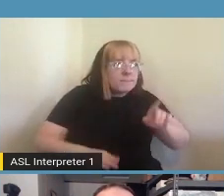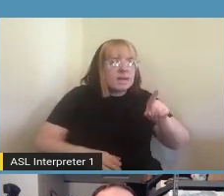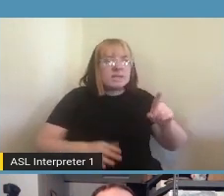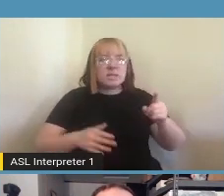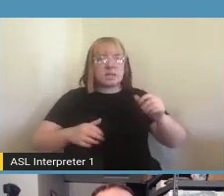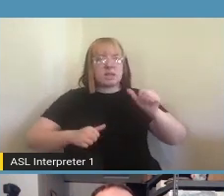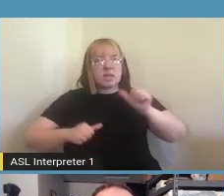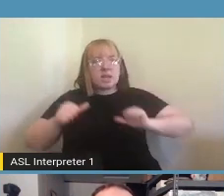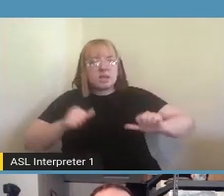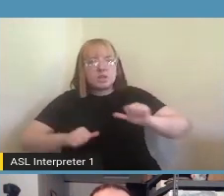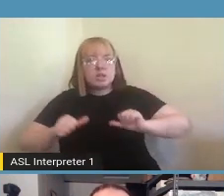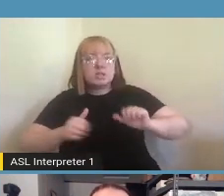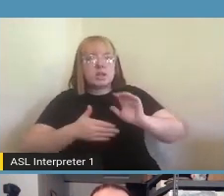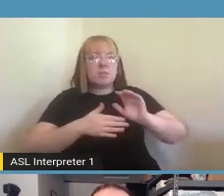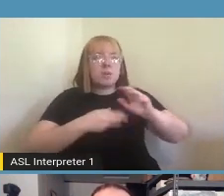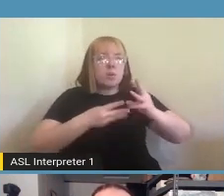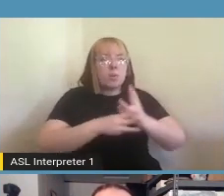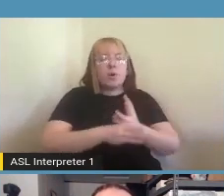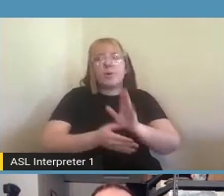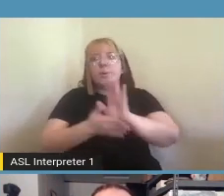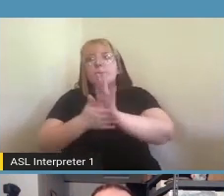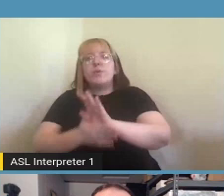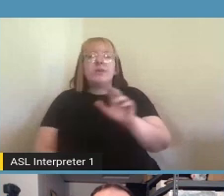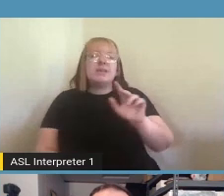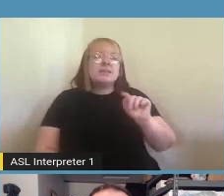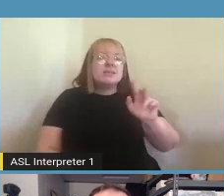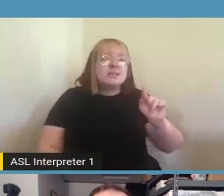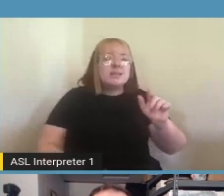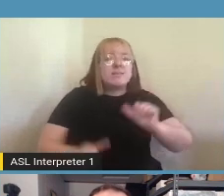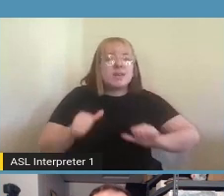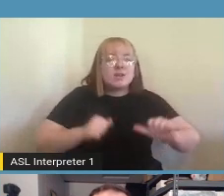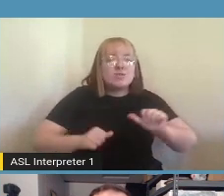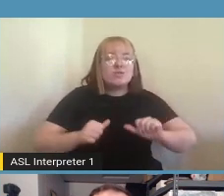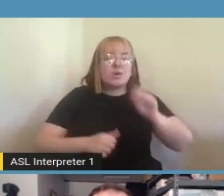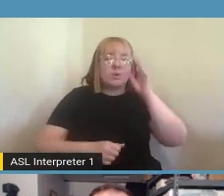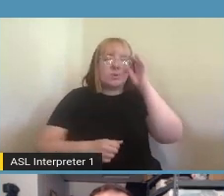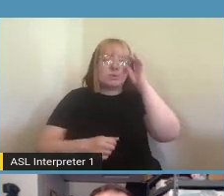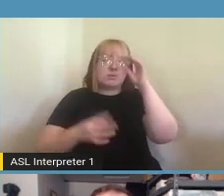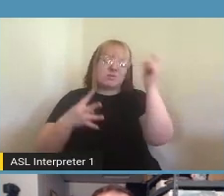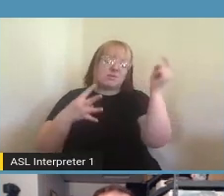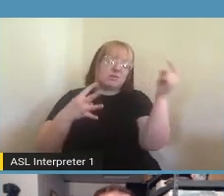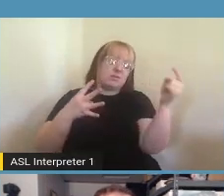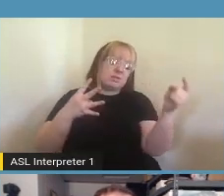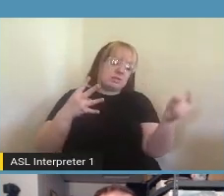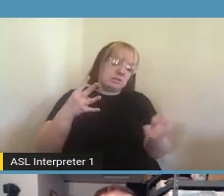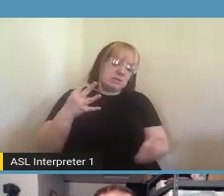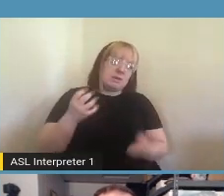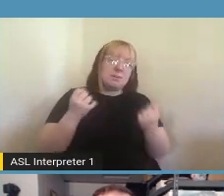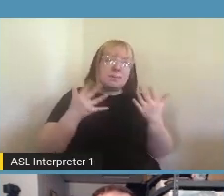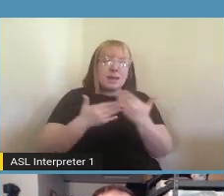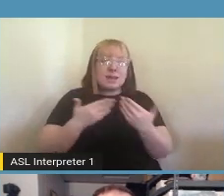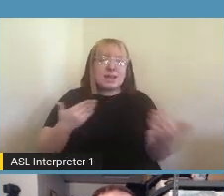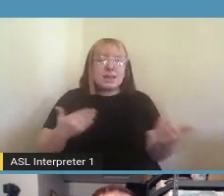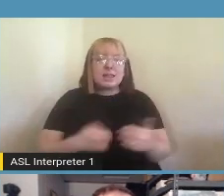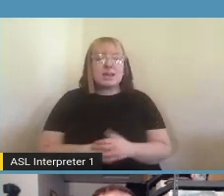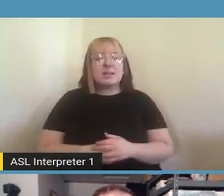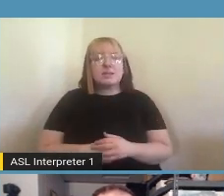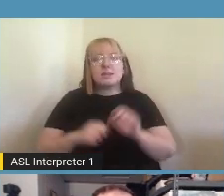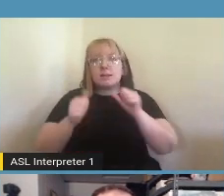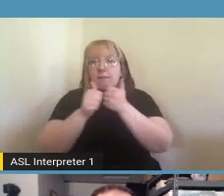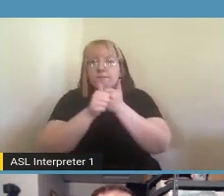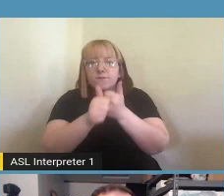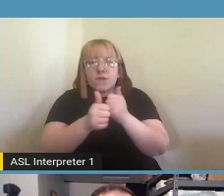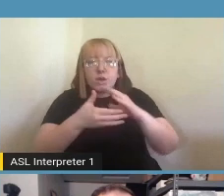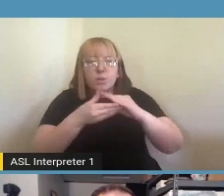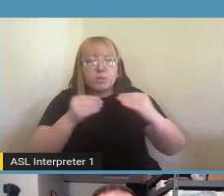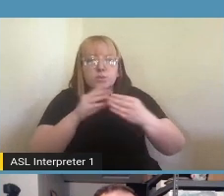There's movies, there's TV, having something where you can string along a story, you can understand